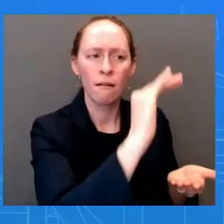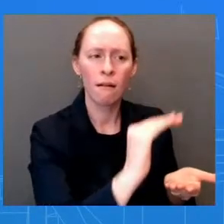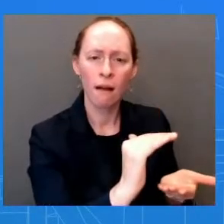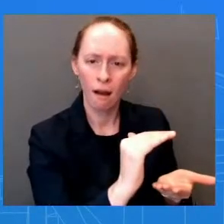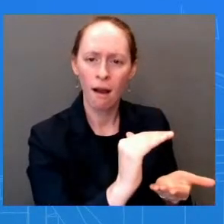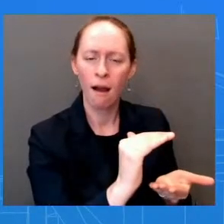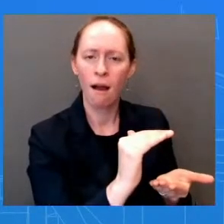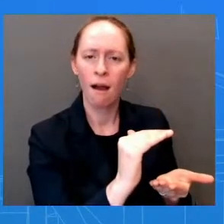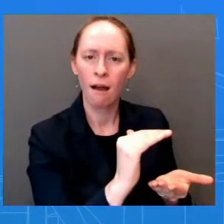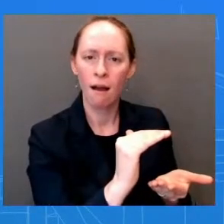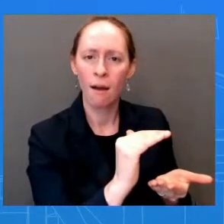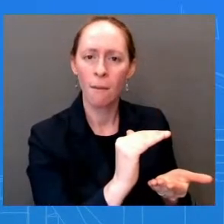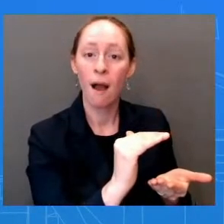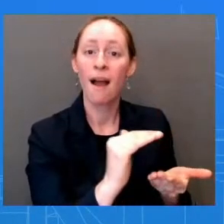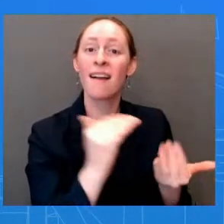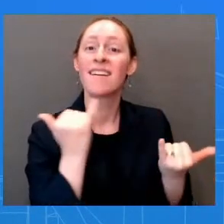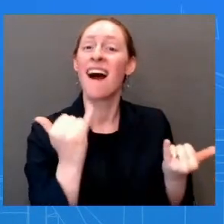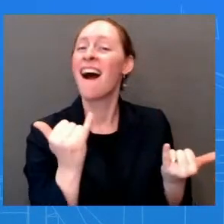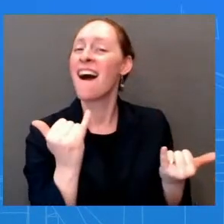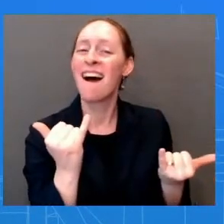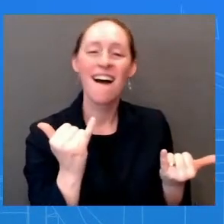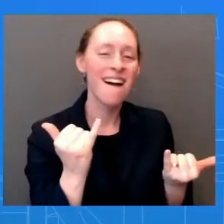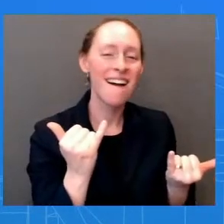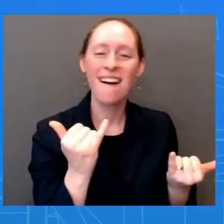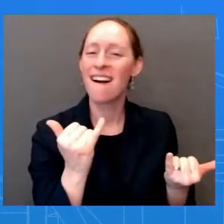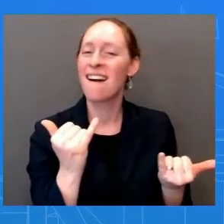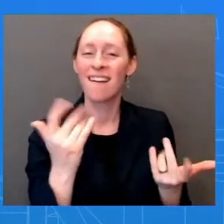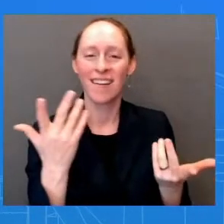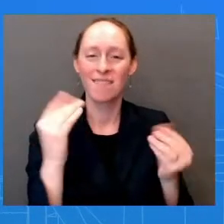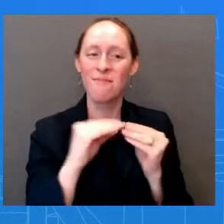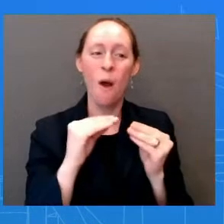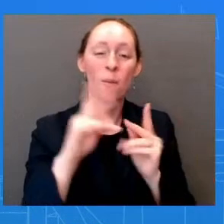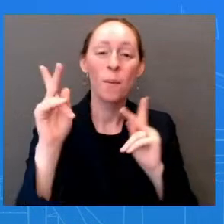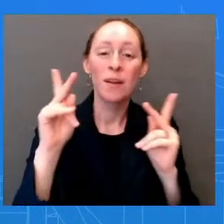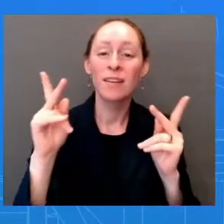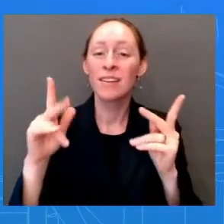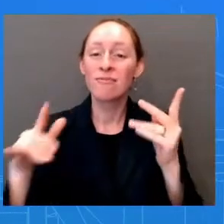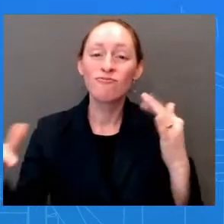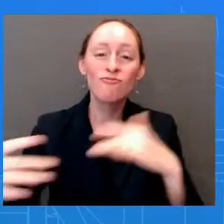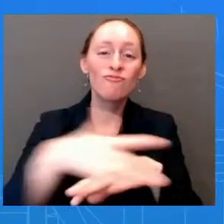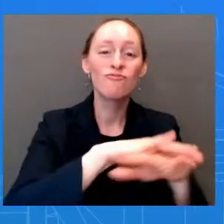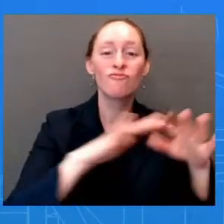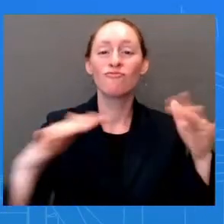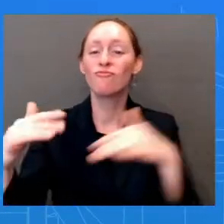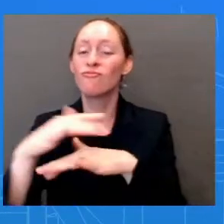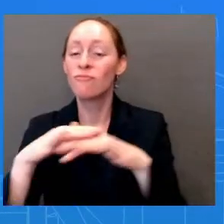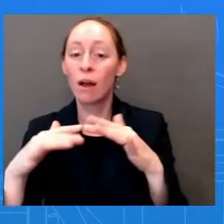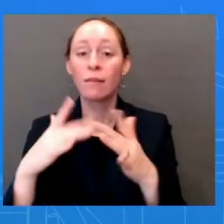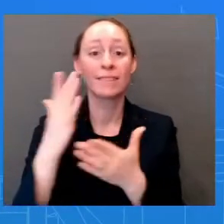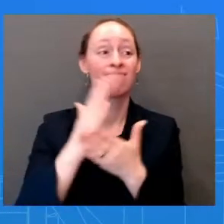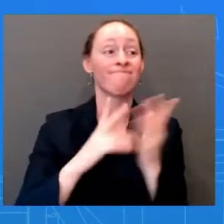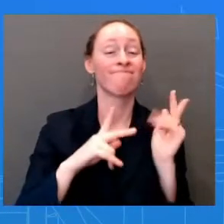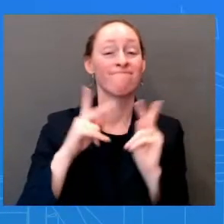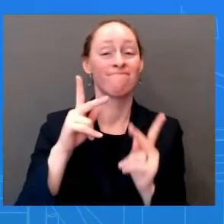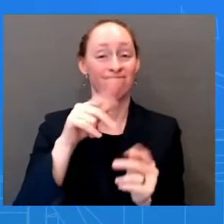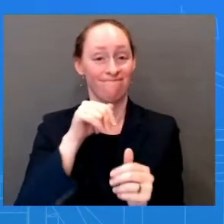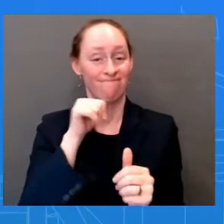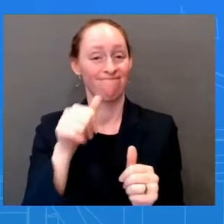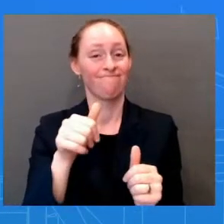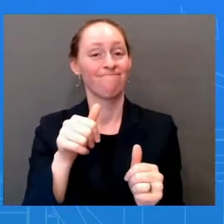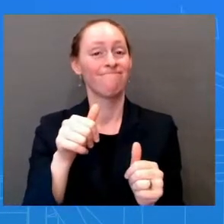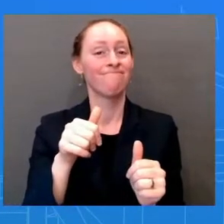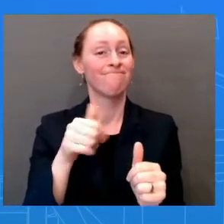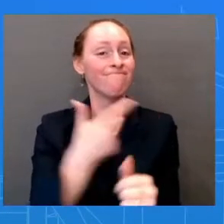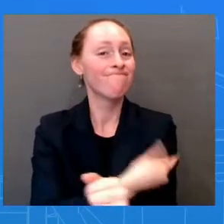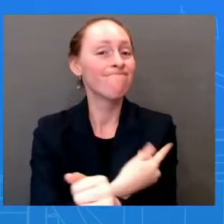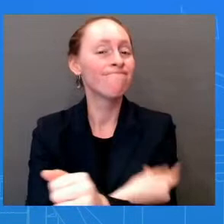are under-vaccinated. Not everybody's wearing a mask. We're trying to get back and are getting back to some degree of normality. You almost have